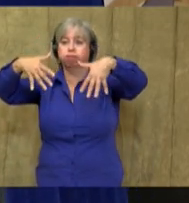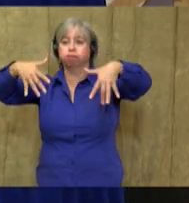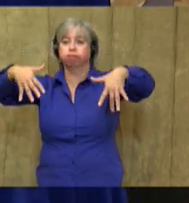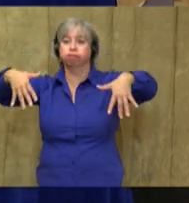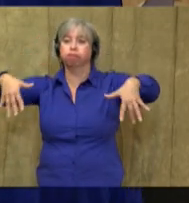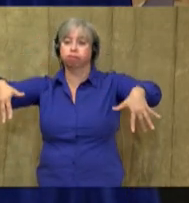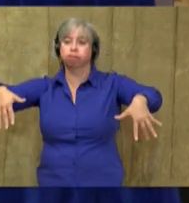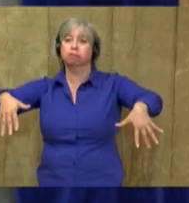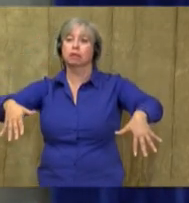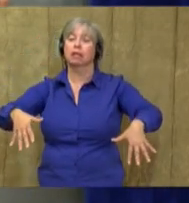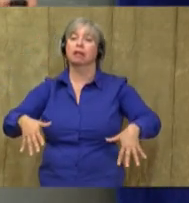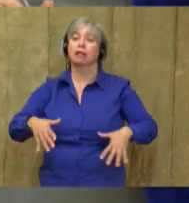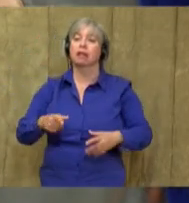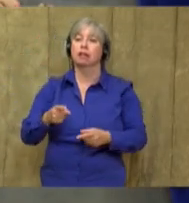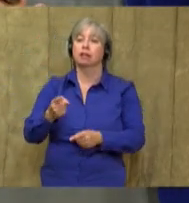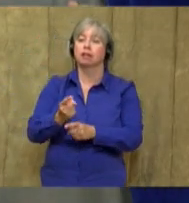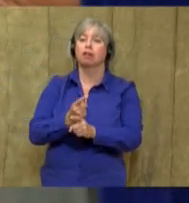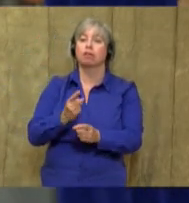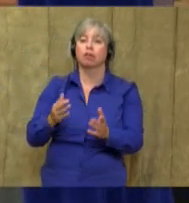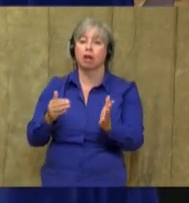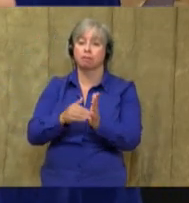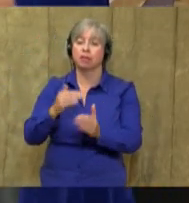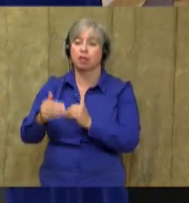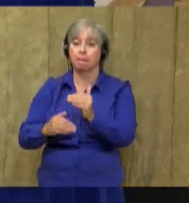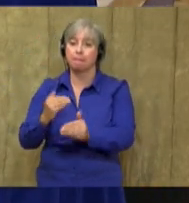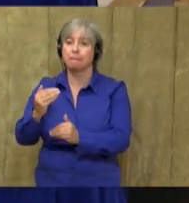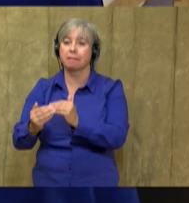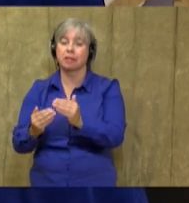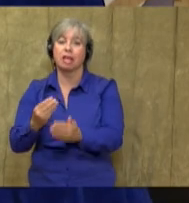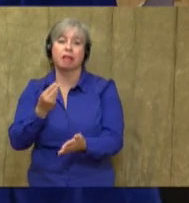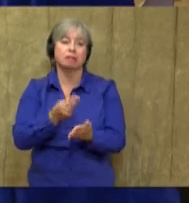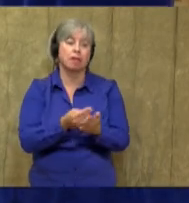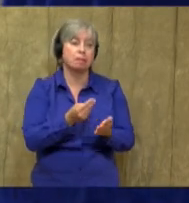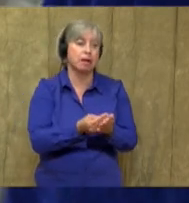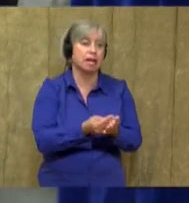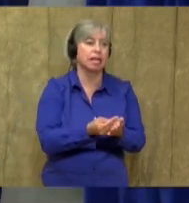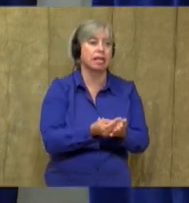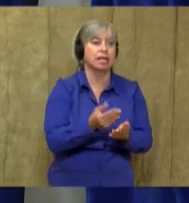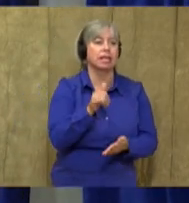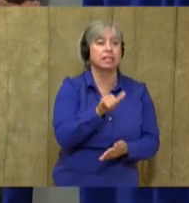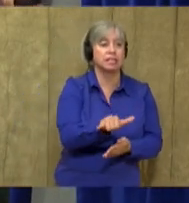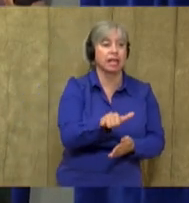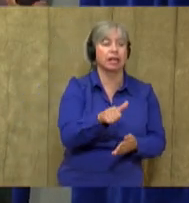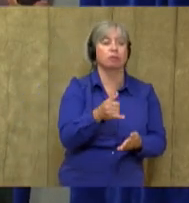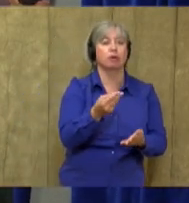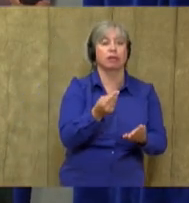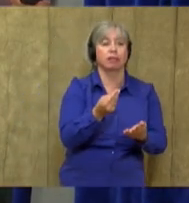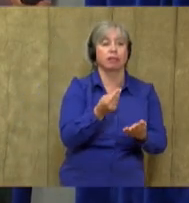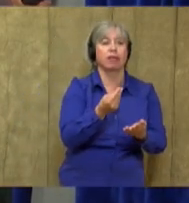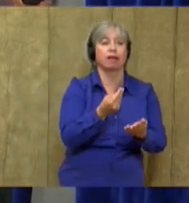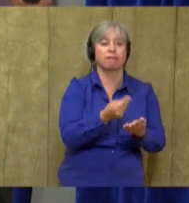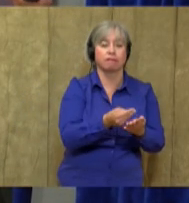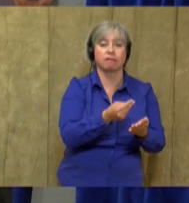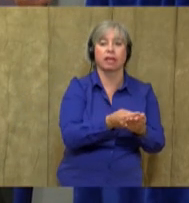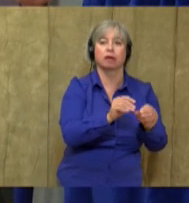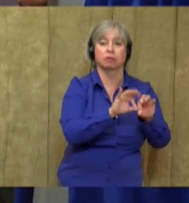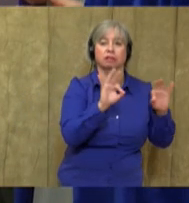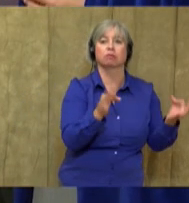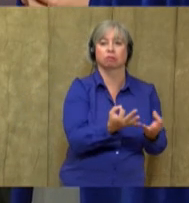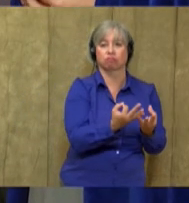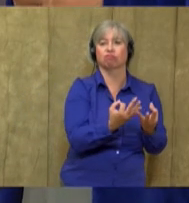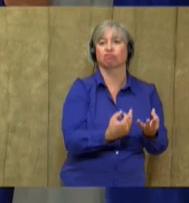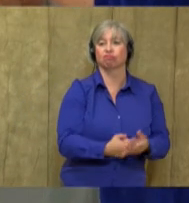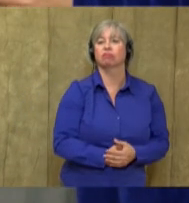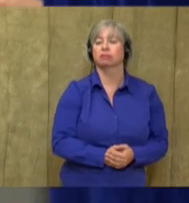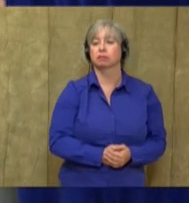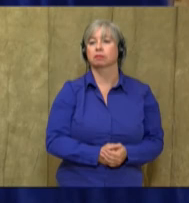Renaissance. So that's an interesting fact, that the money kind of stayed with the money. So that might be something that you might be interested in.